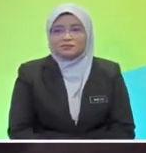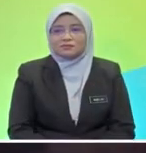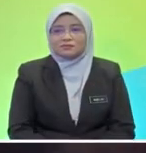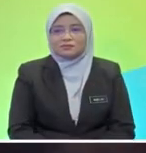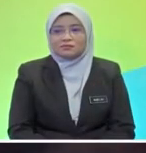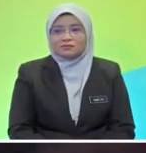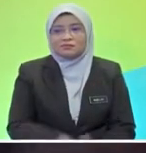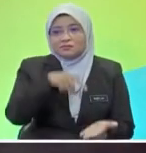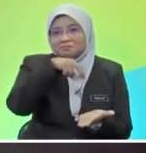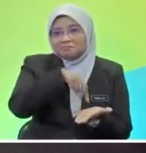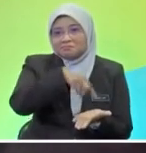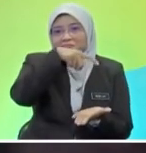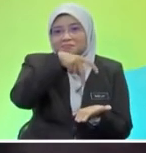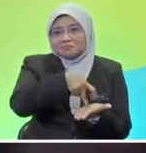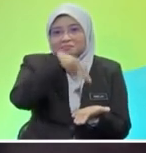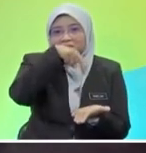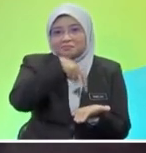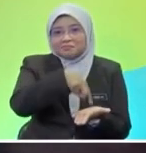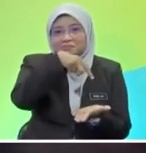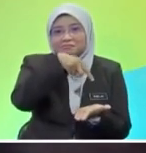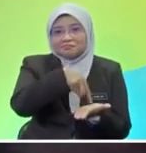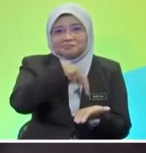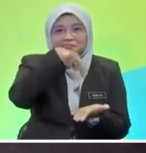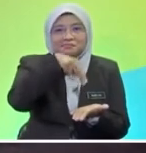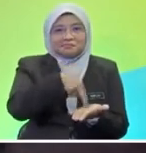1, 2, 3. We stomp our feet. Teacher Krishna,